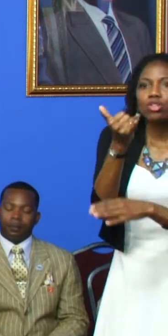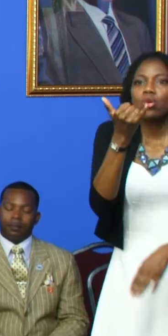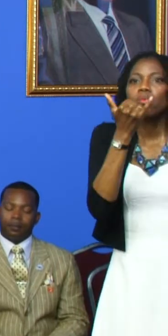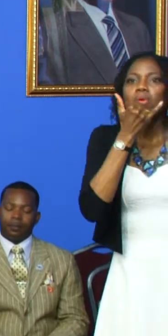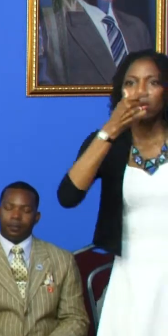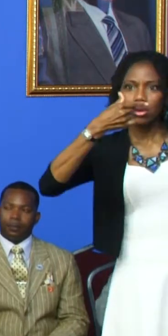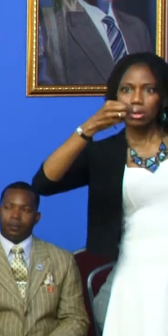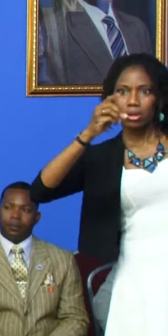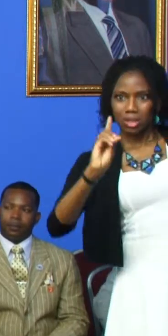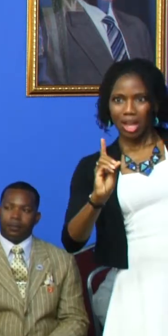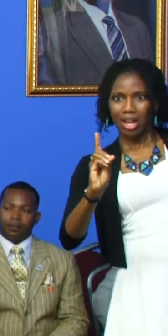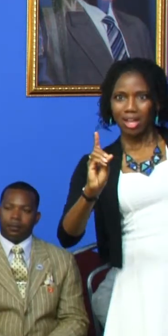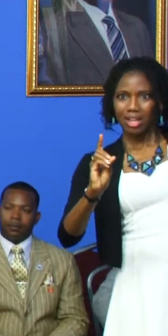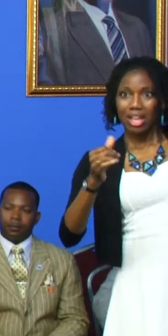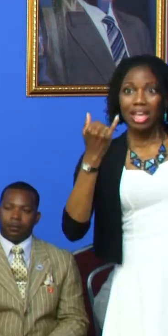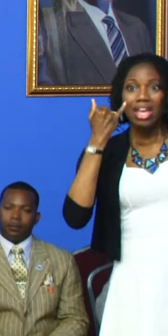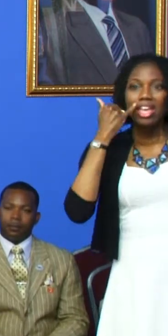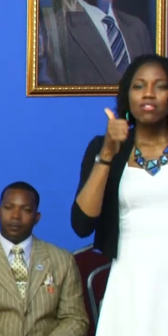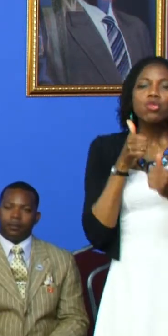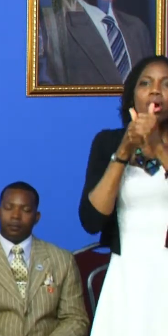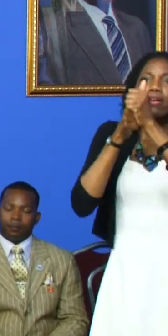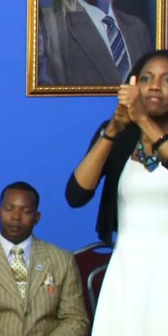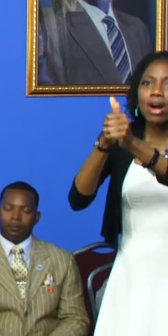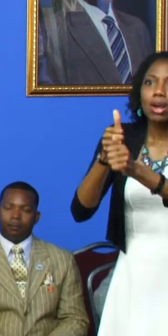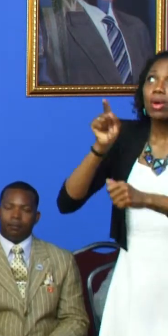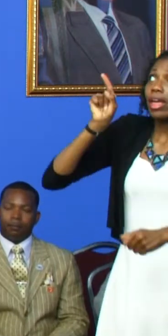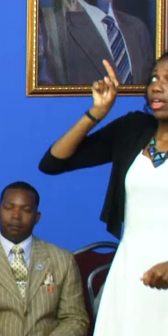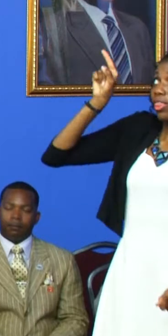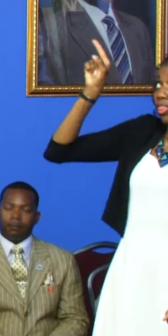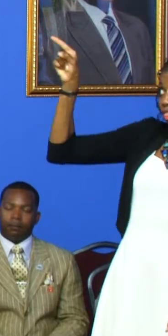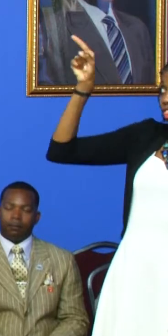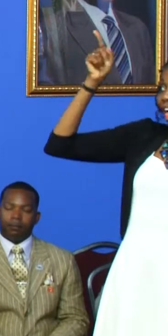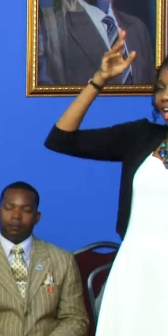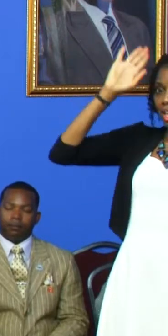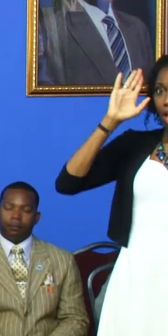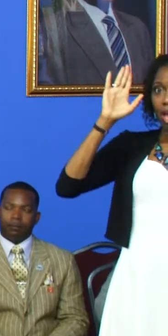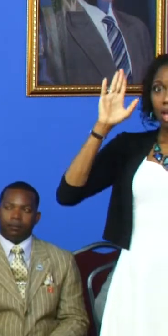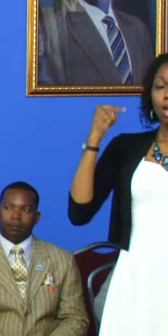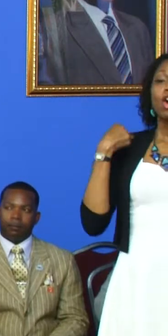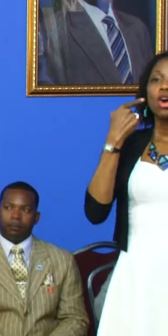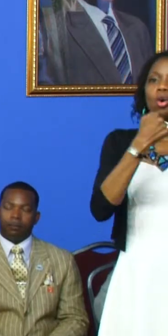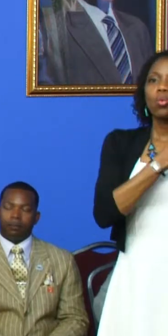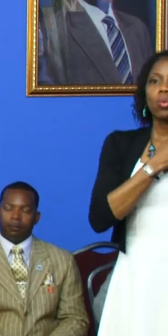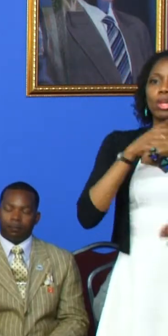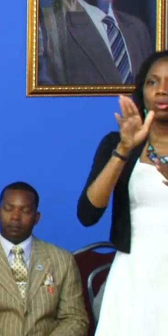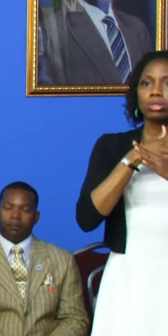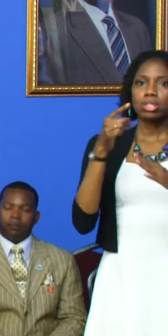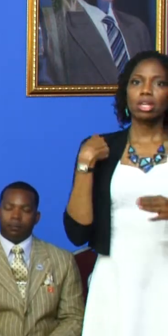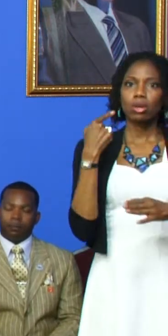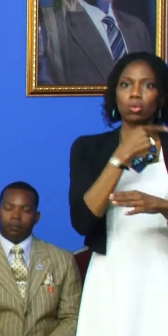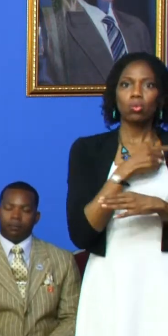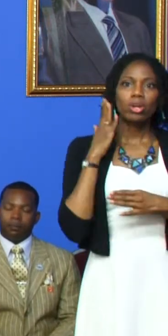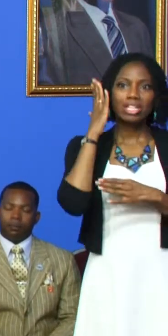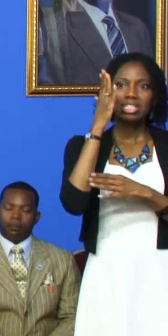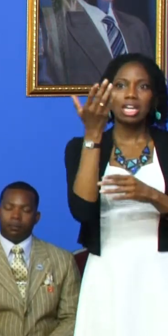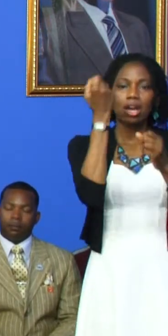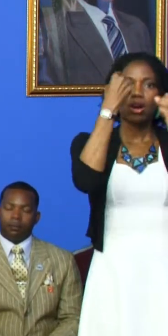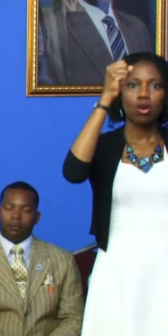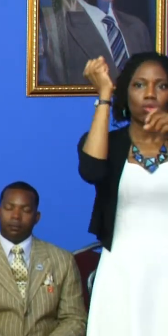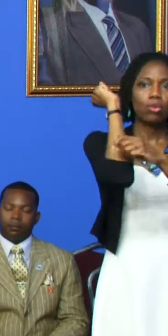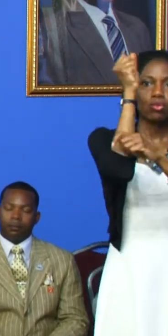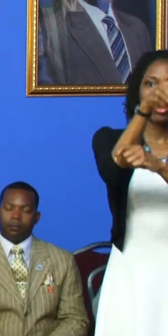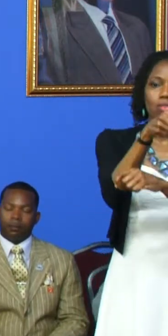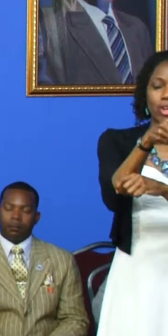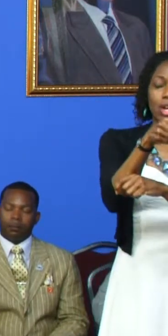When you were following God in the movement, we were singing, "We Shall Overcome." When you was following God